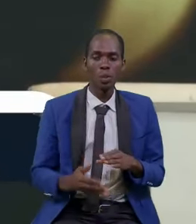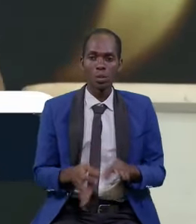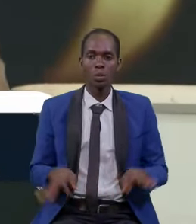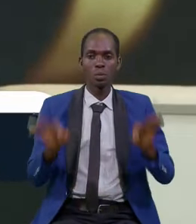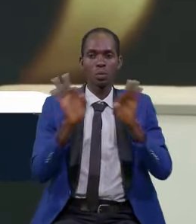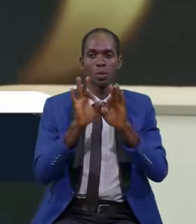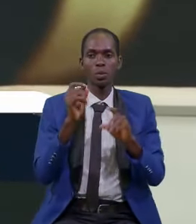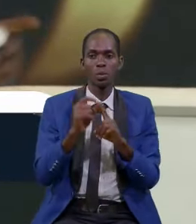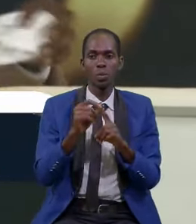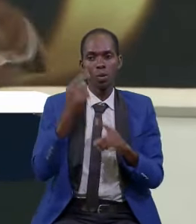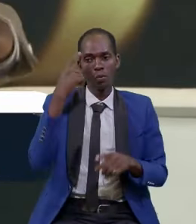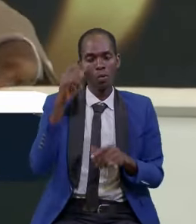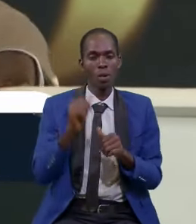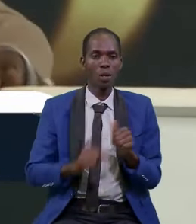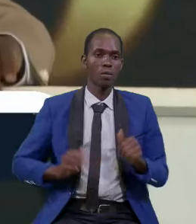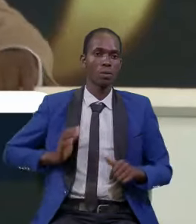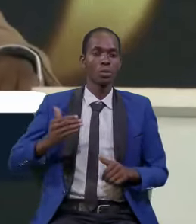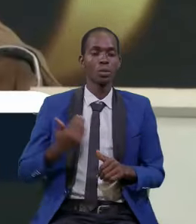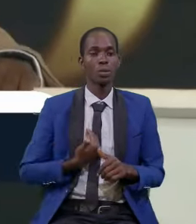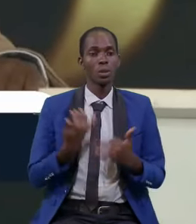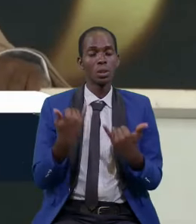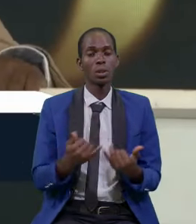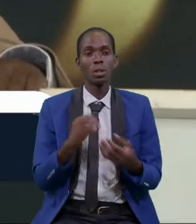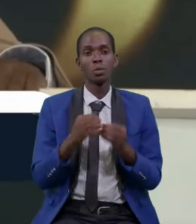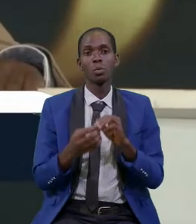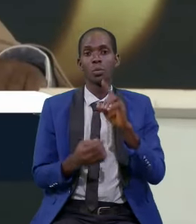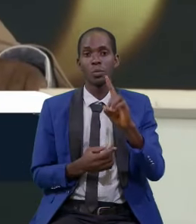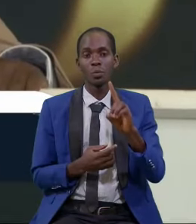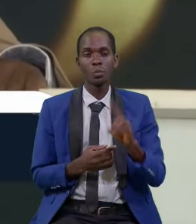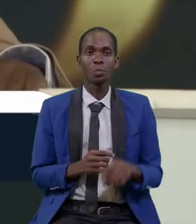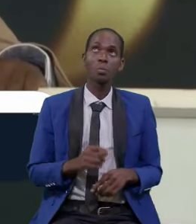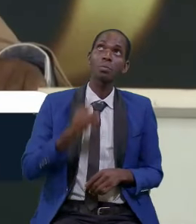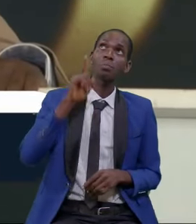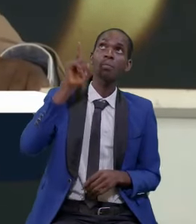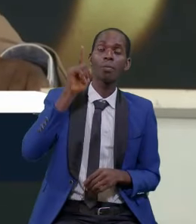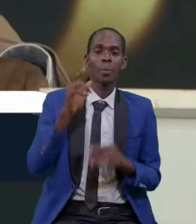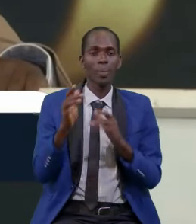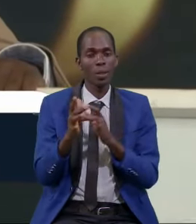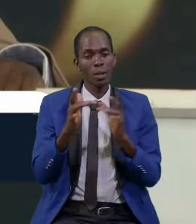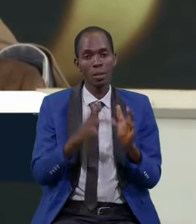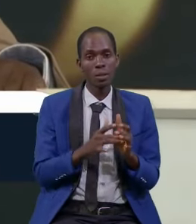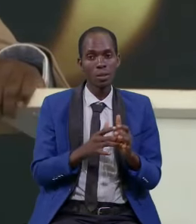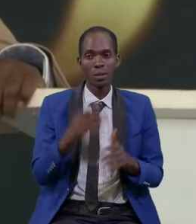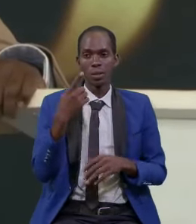1. Number 1, he, Jesus, the Passover,